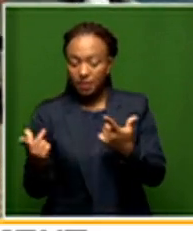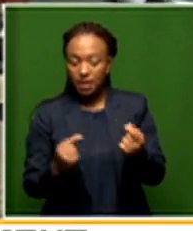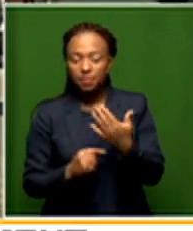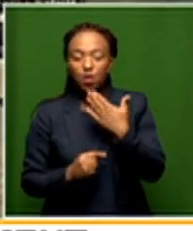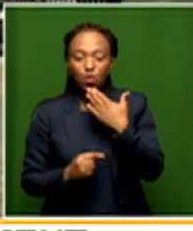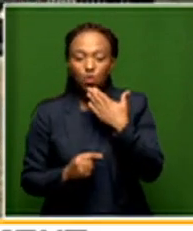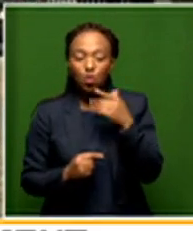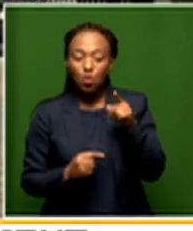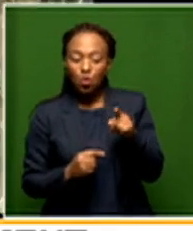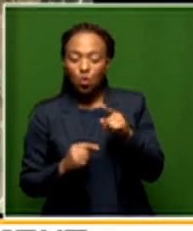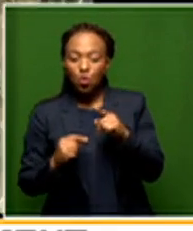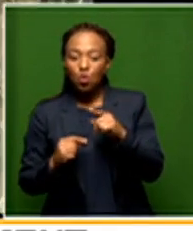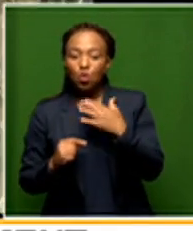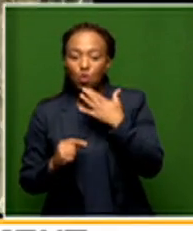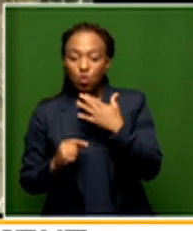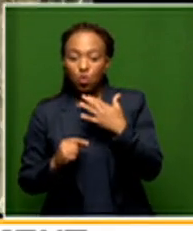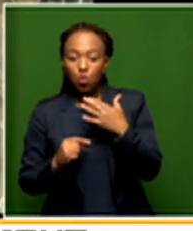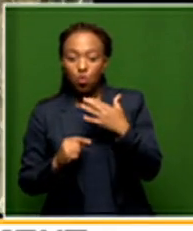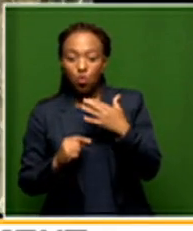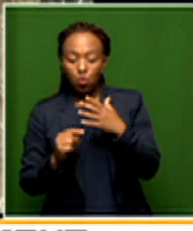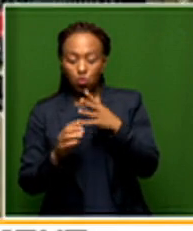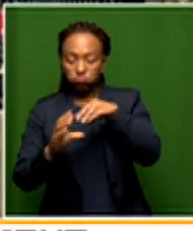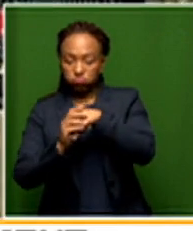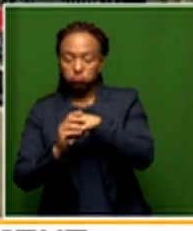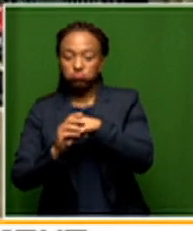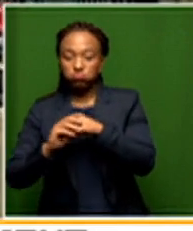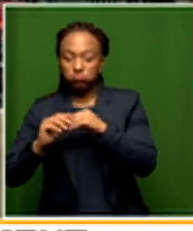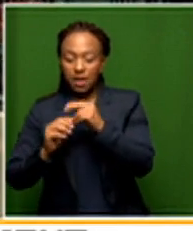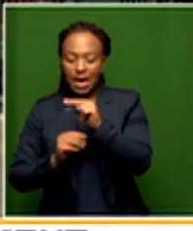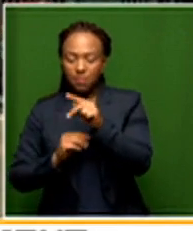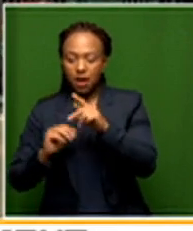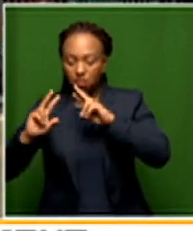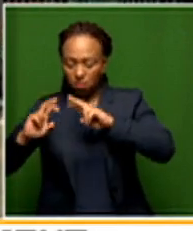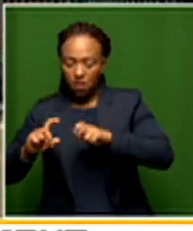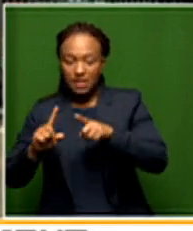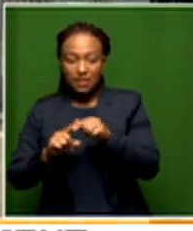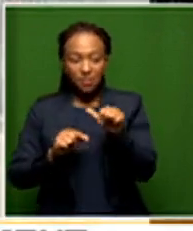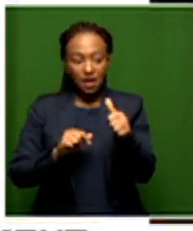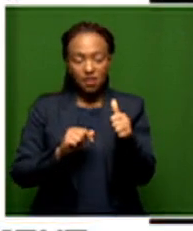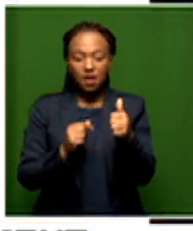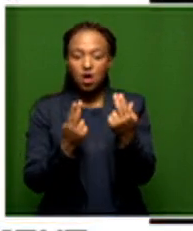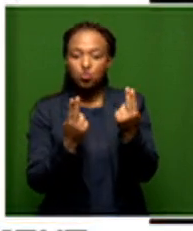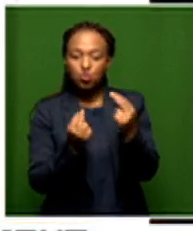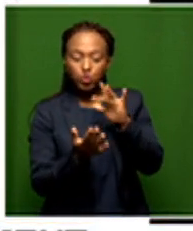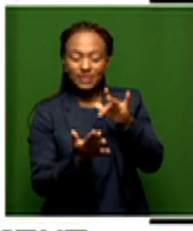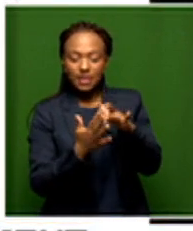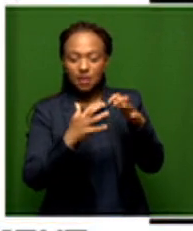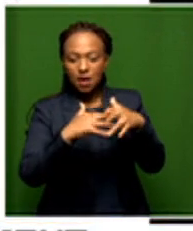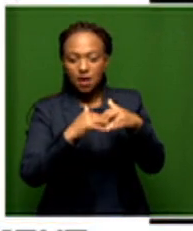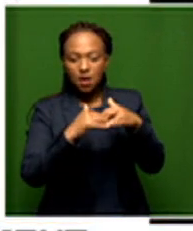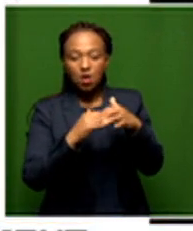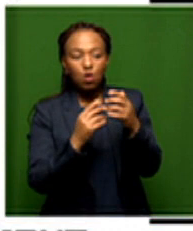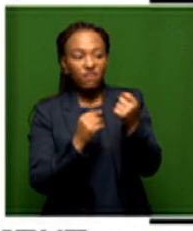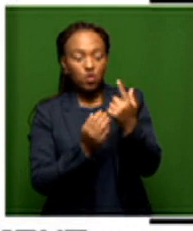the investigating directorate within the NPA, as well as this new fusion center that President Ramaphosa initiated a